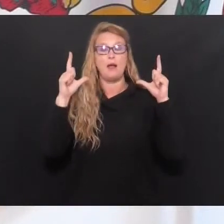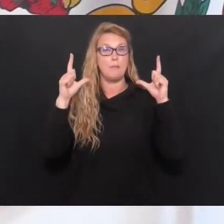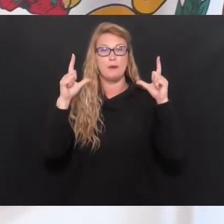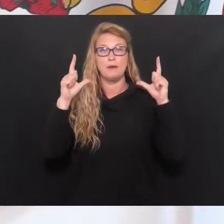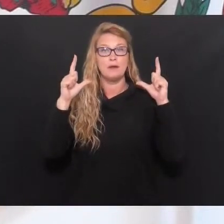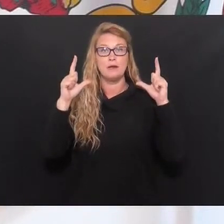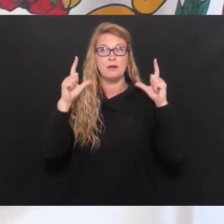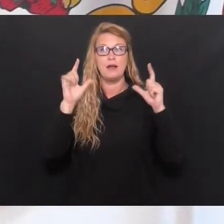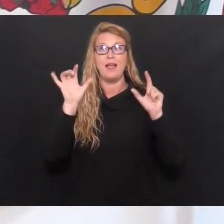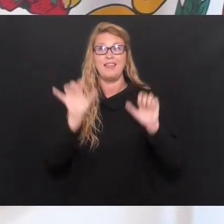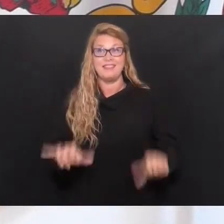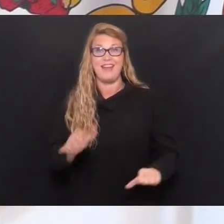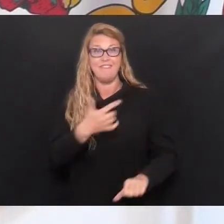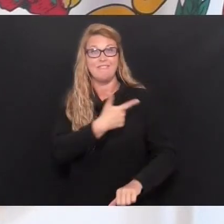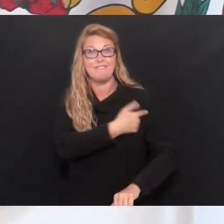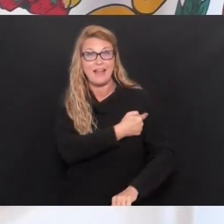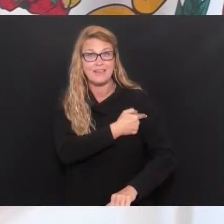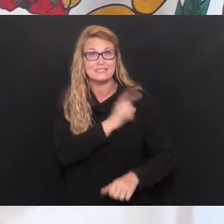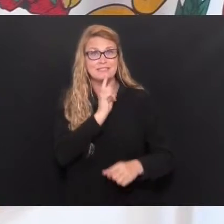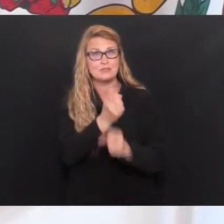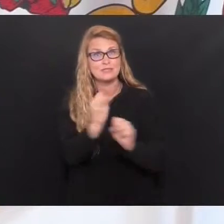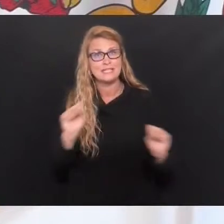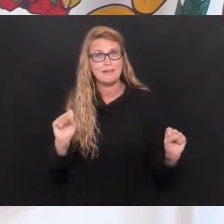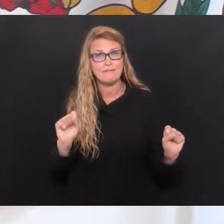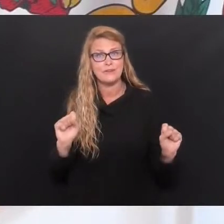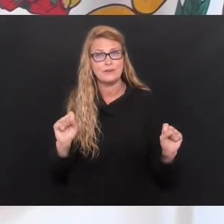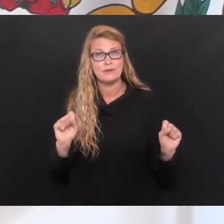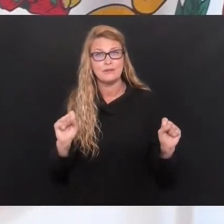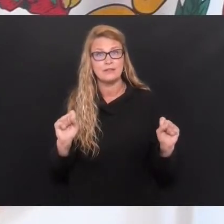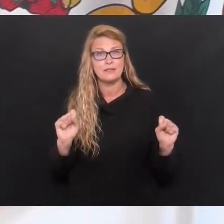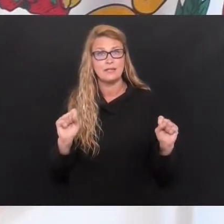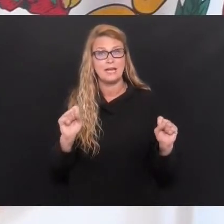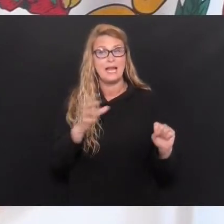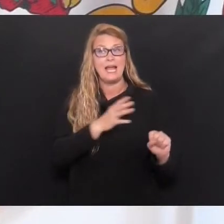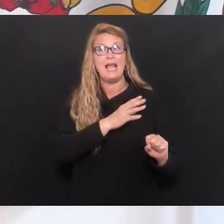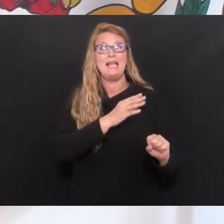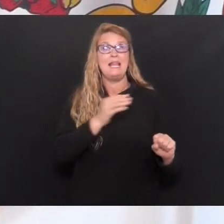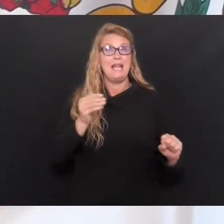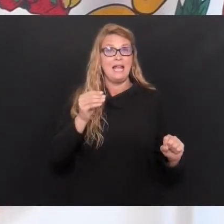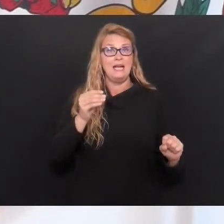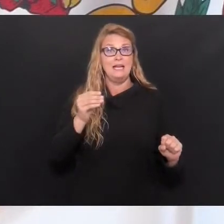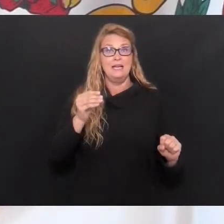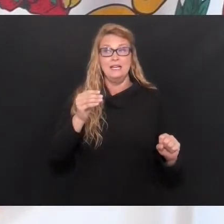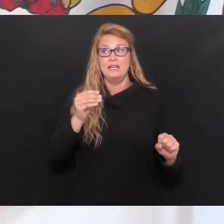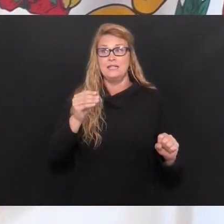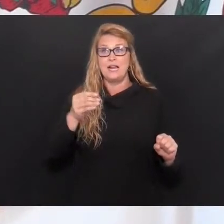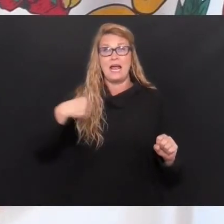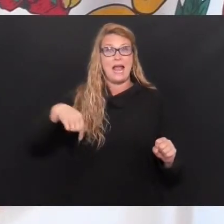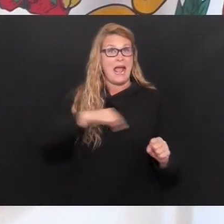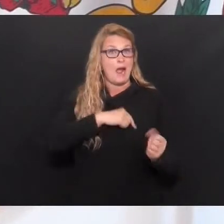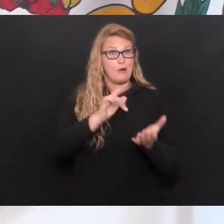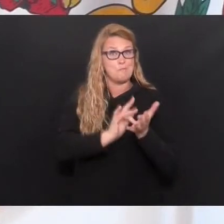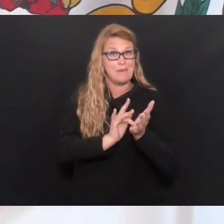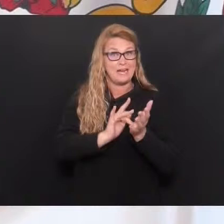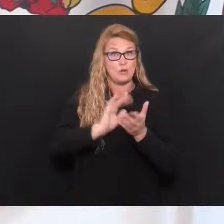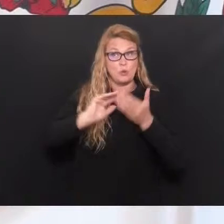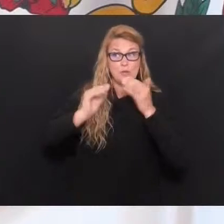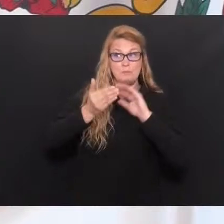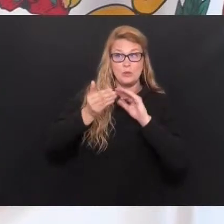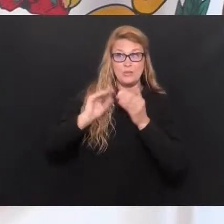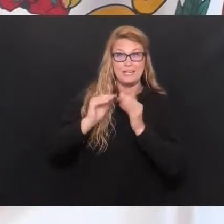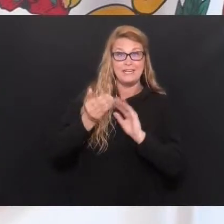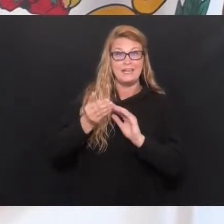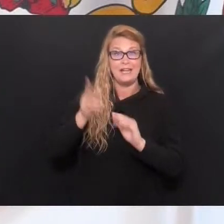these vaccines are safe, and absolutely all of our medical community and all the people that